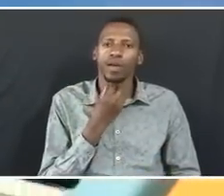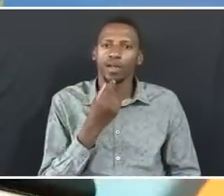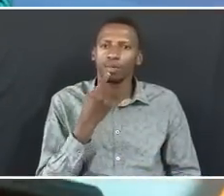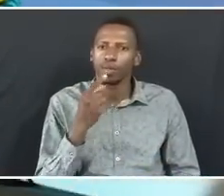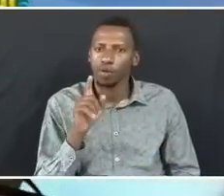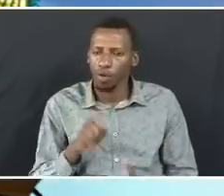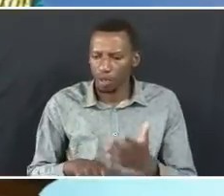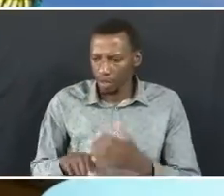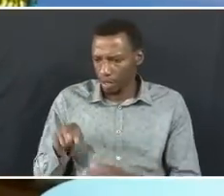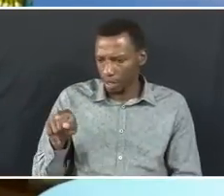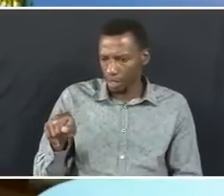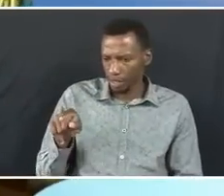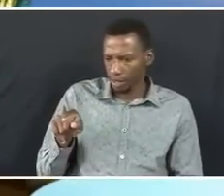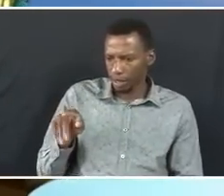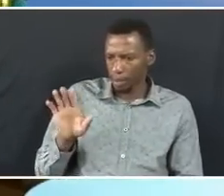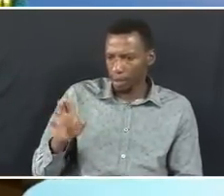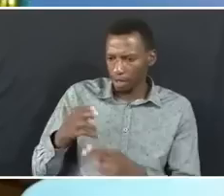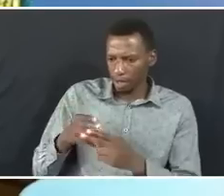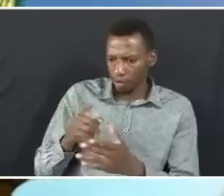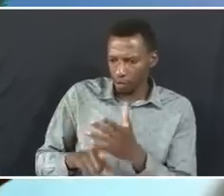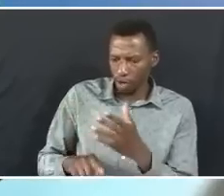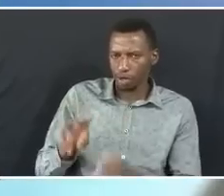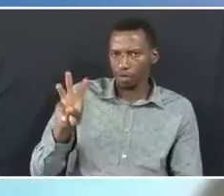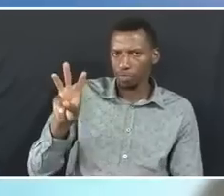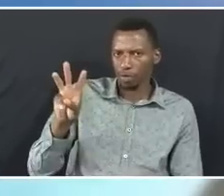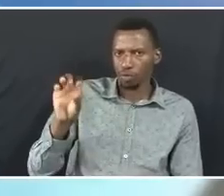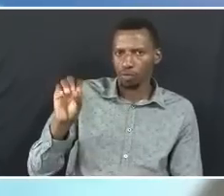woman because she was